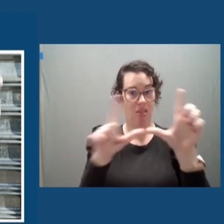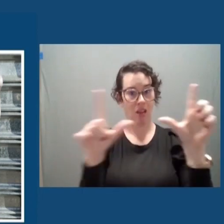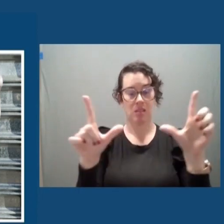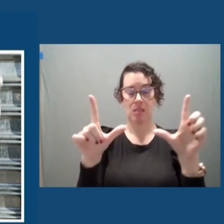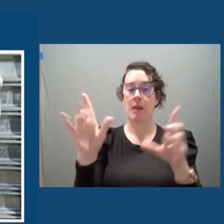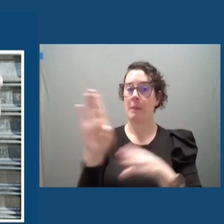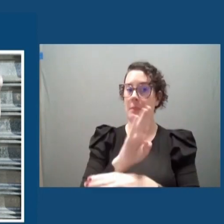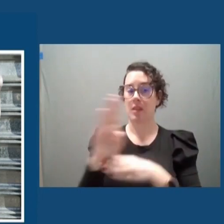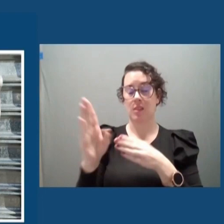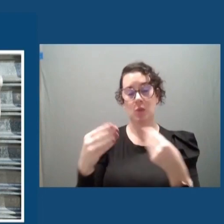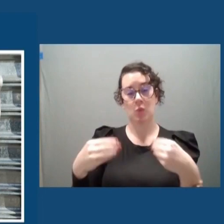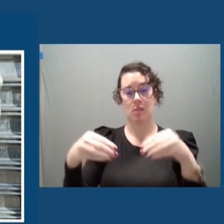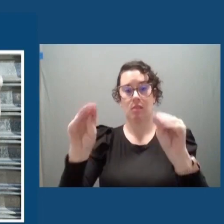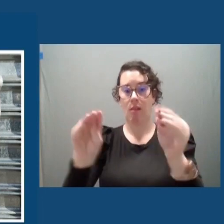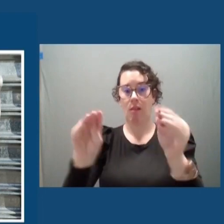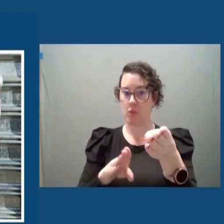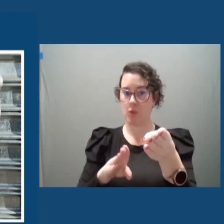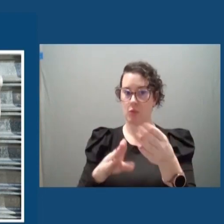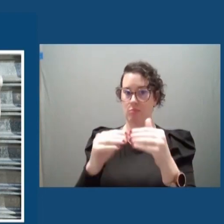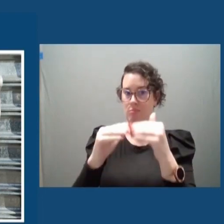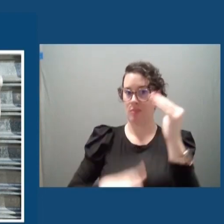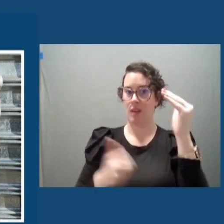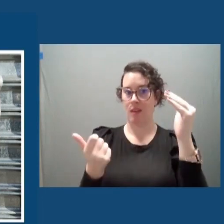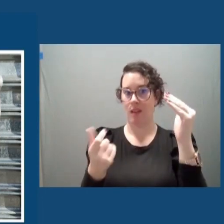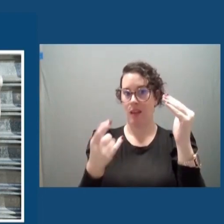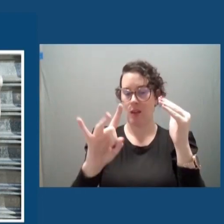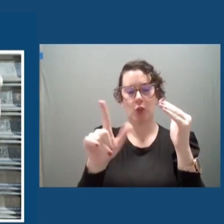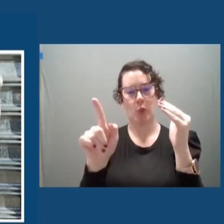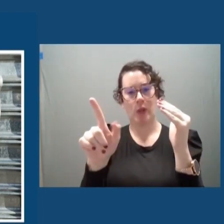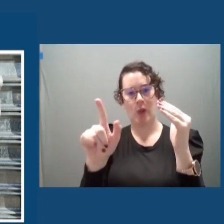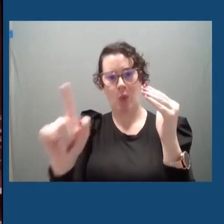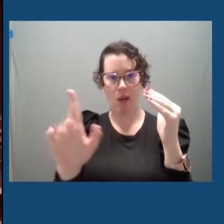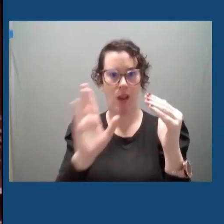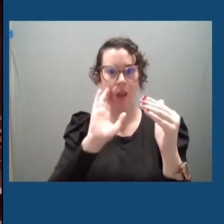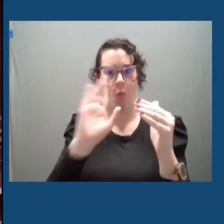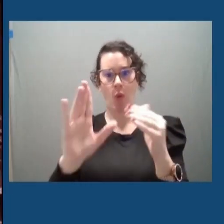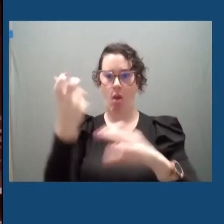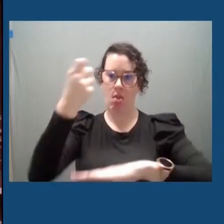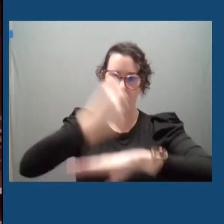to minors, and padlock their doors faster.